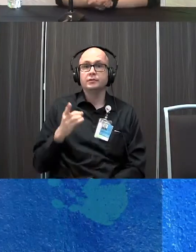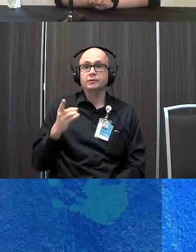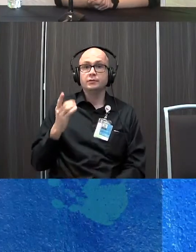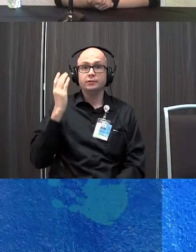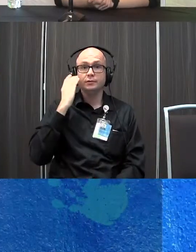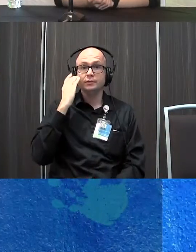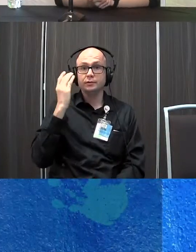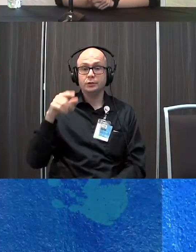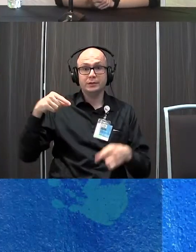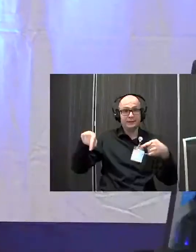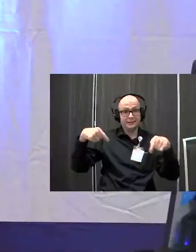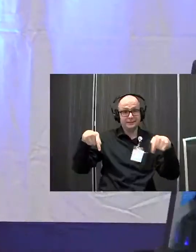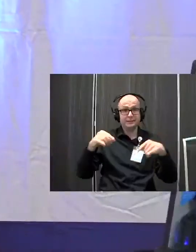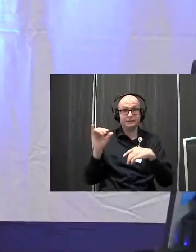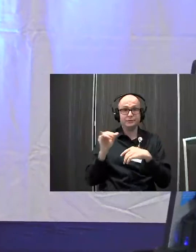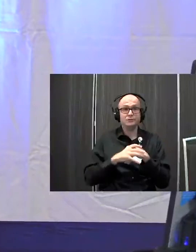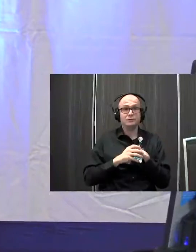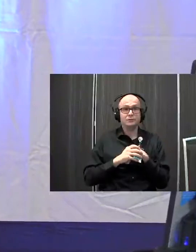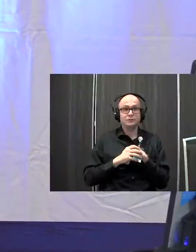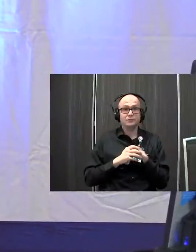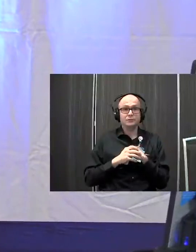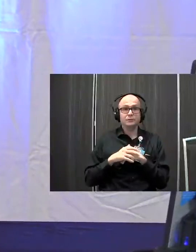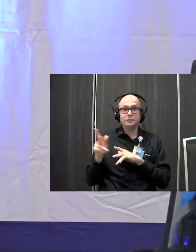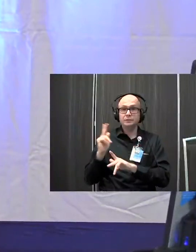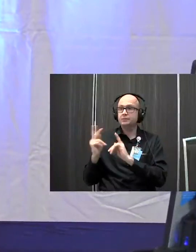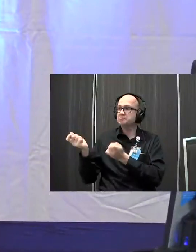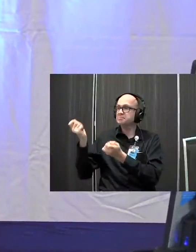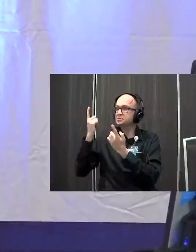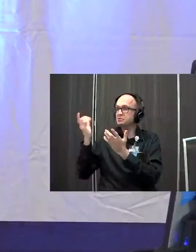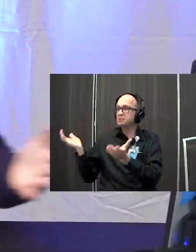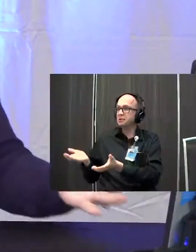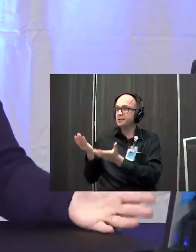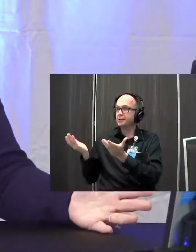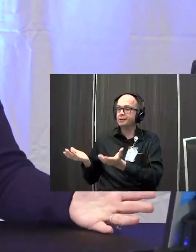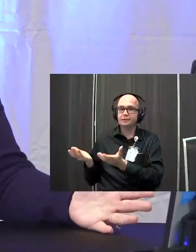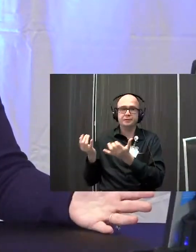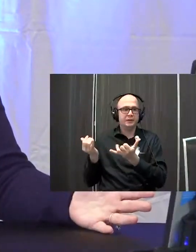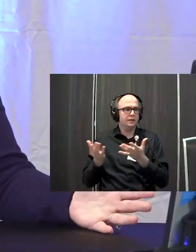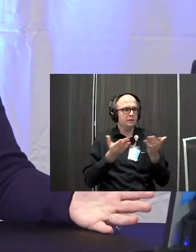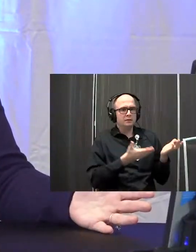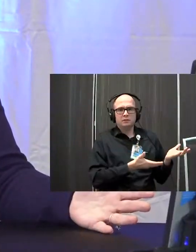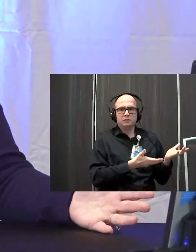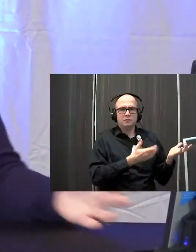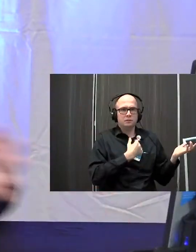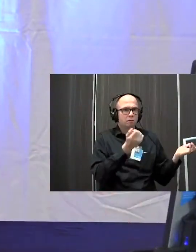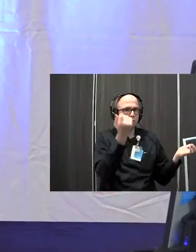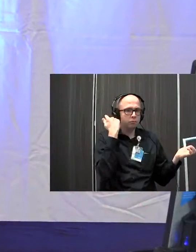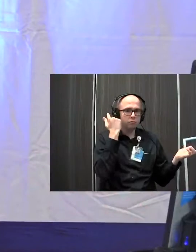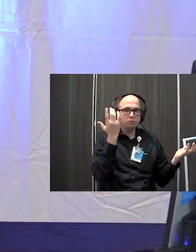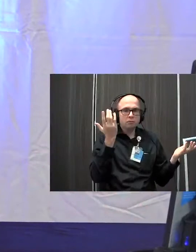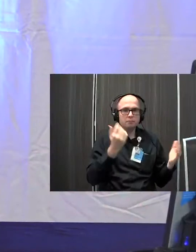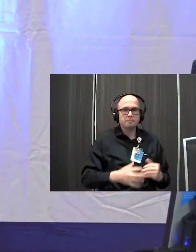would increase your anxiety substantially. If you know people understand me in this environment, but suddenly I'm not understood at all.